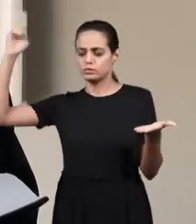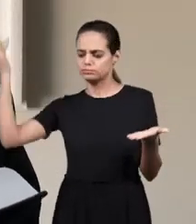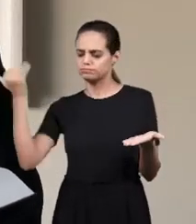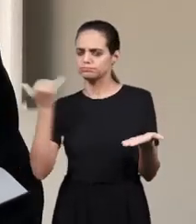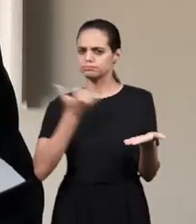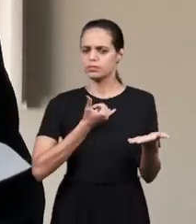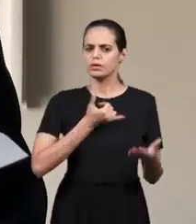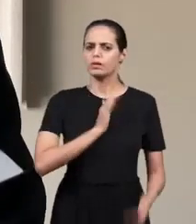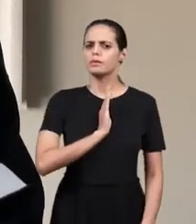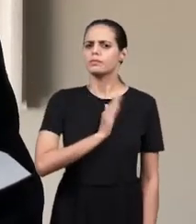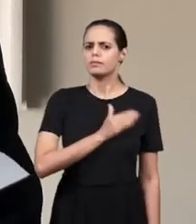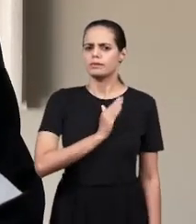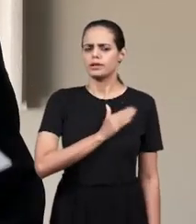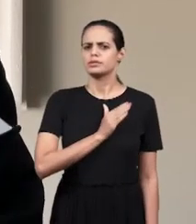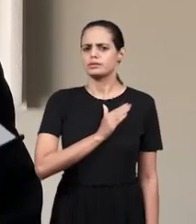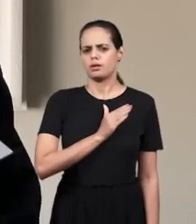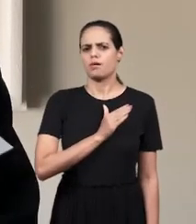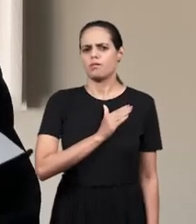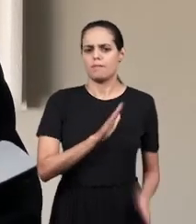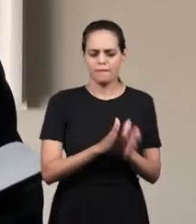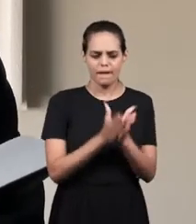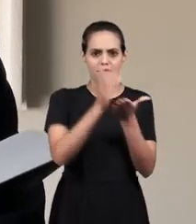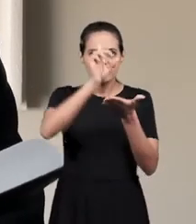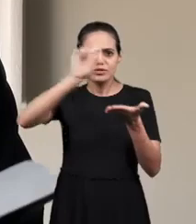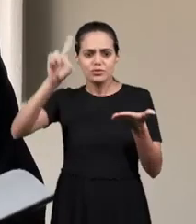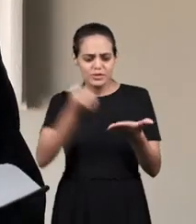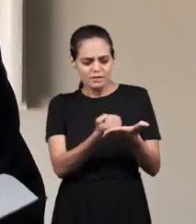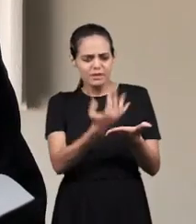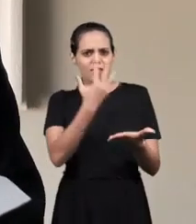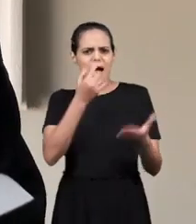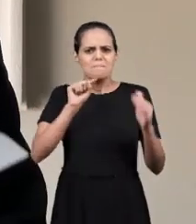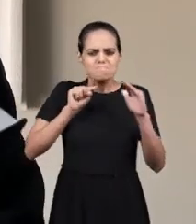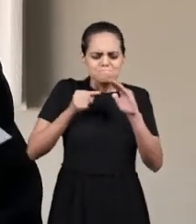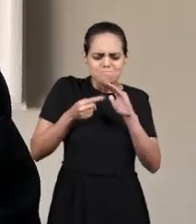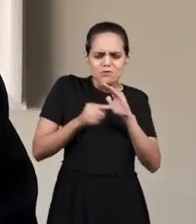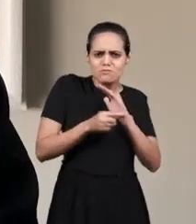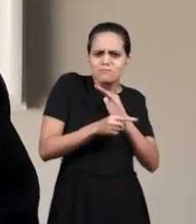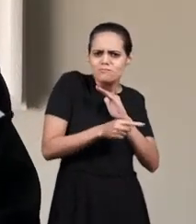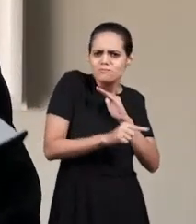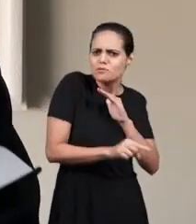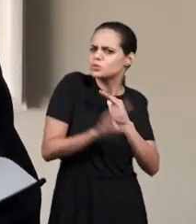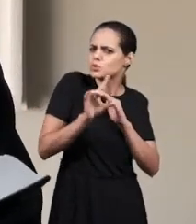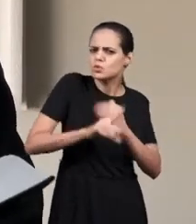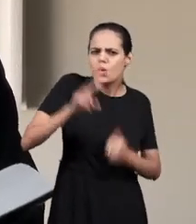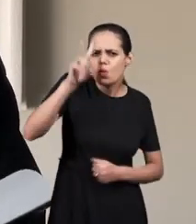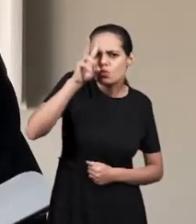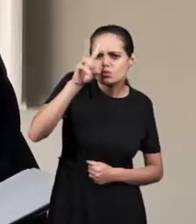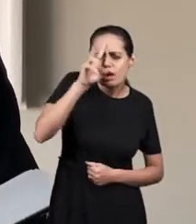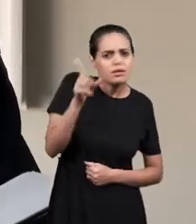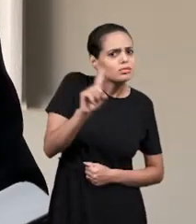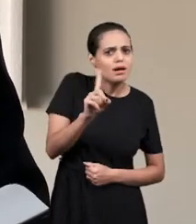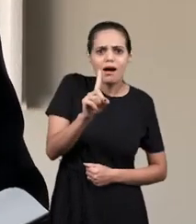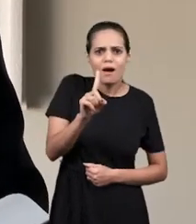to speak beyond the written word, something that's beyond the written narrative, because this word